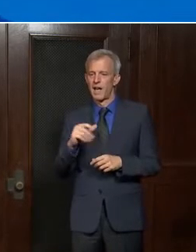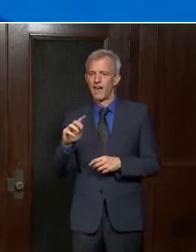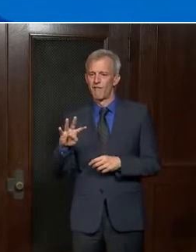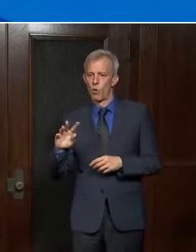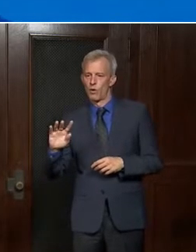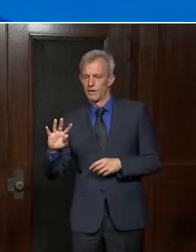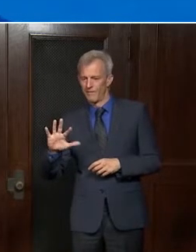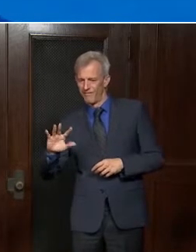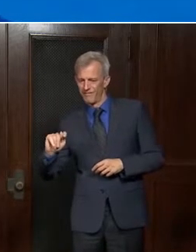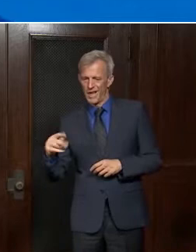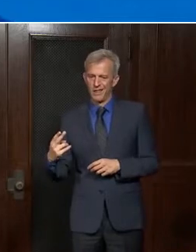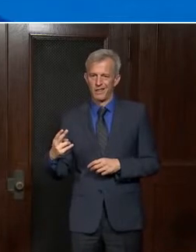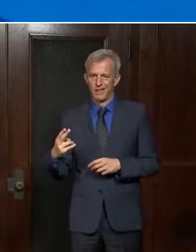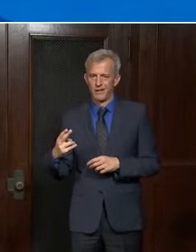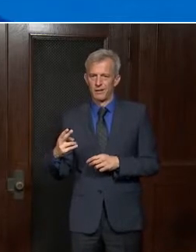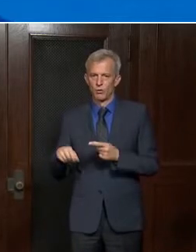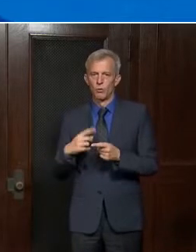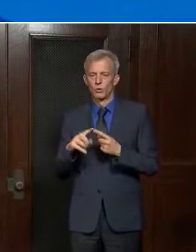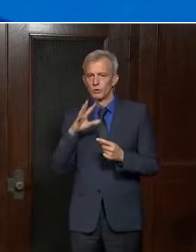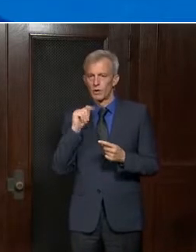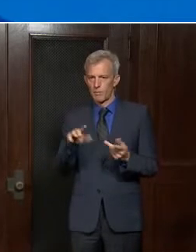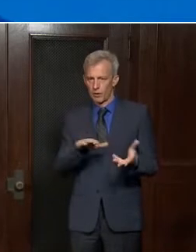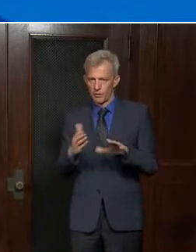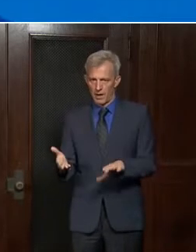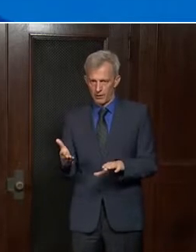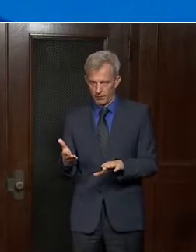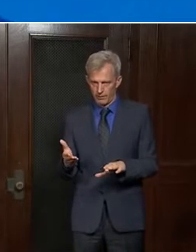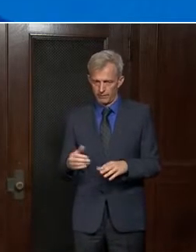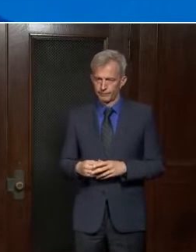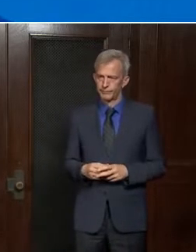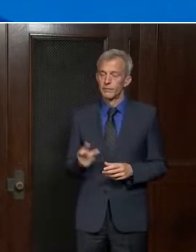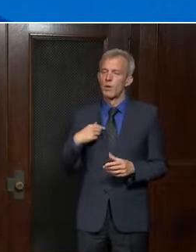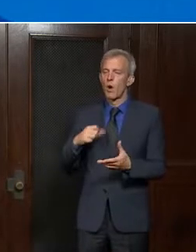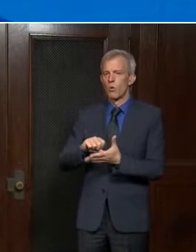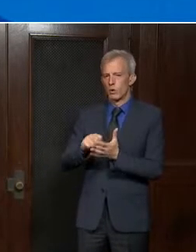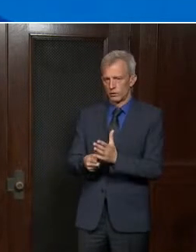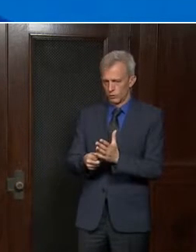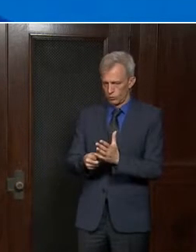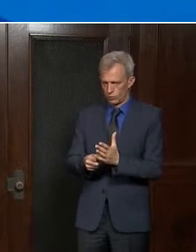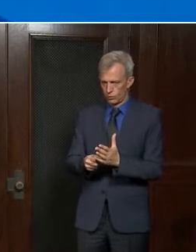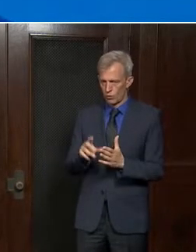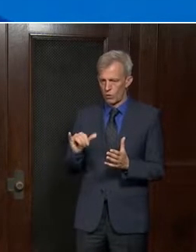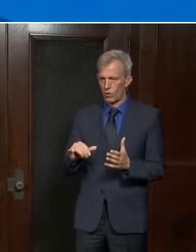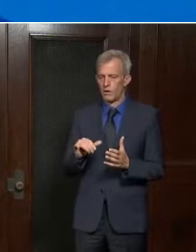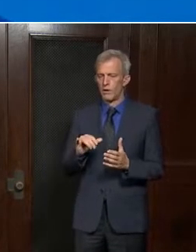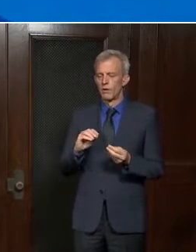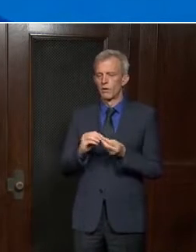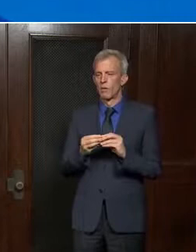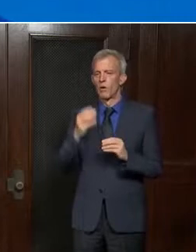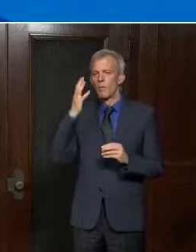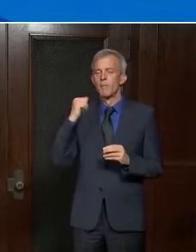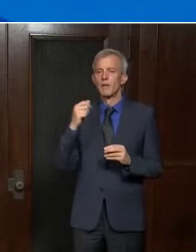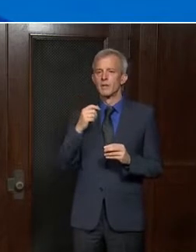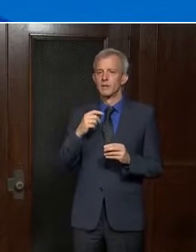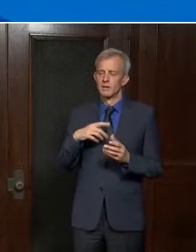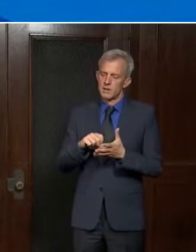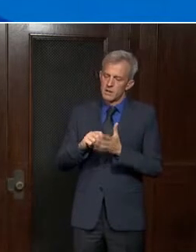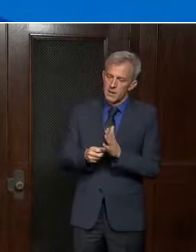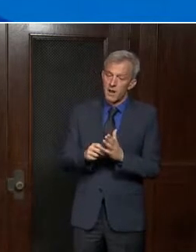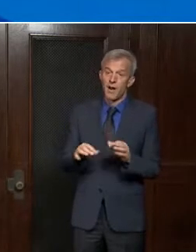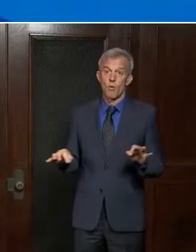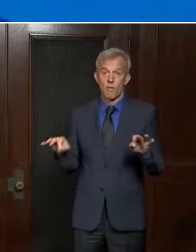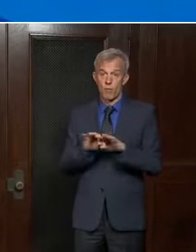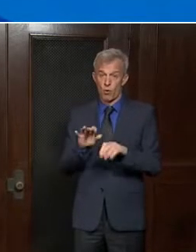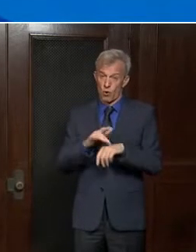45th of the states in deaths per capita. And I want to underscore that because it says how important it was that we early,